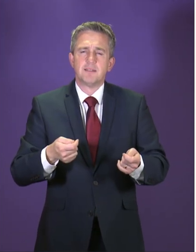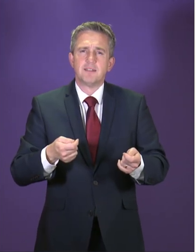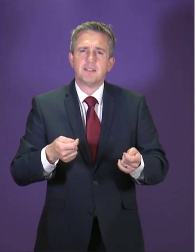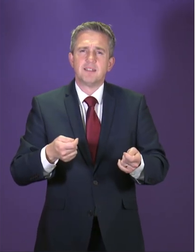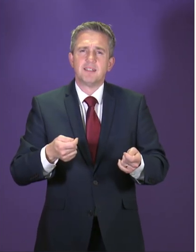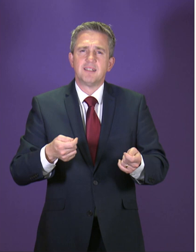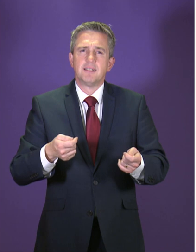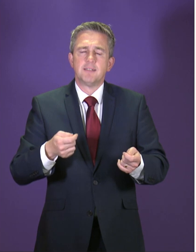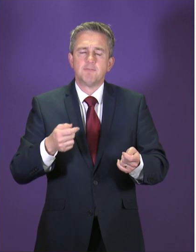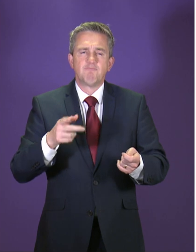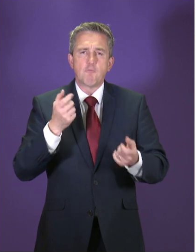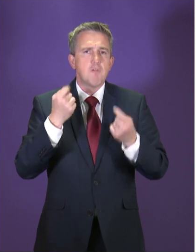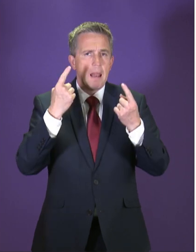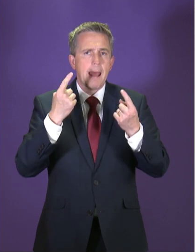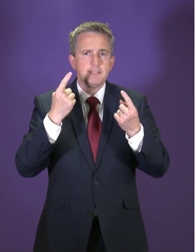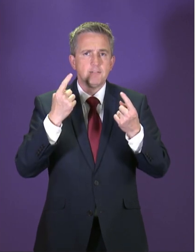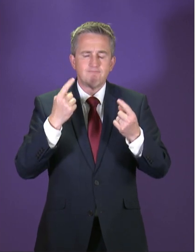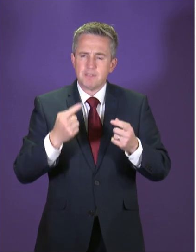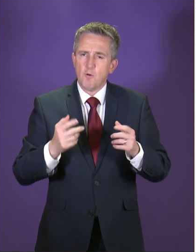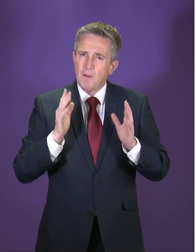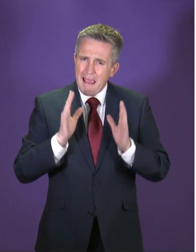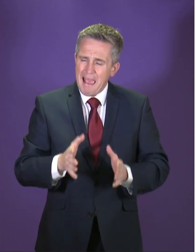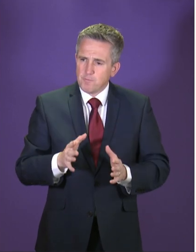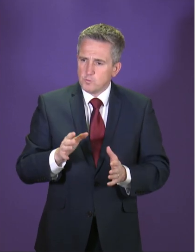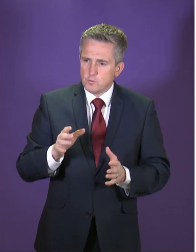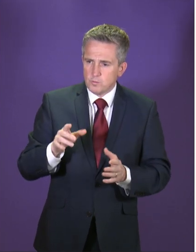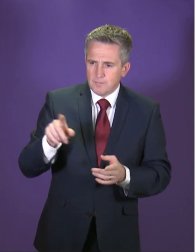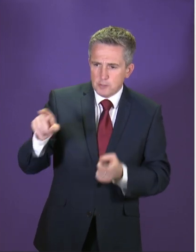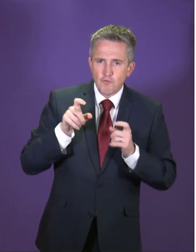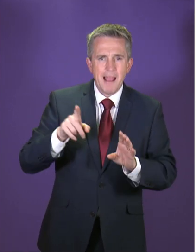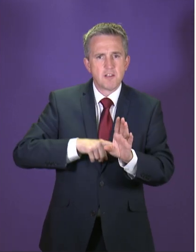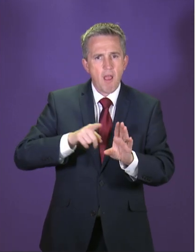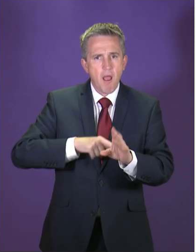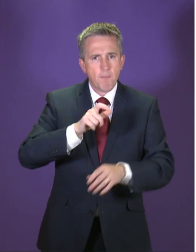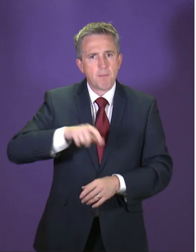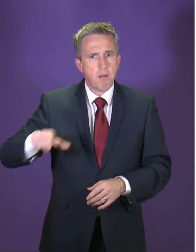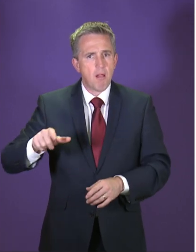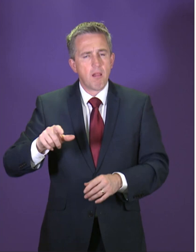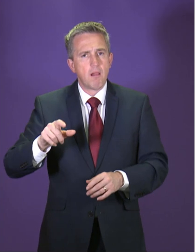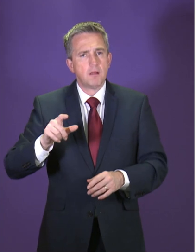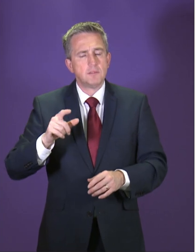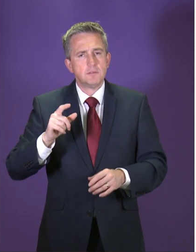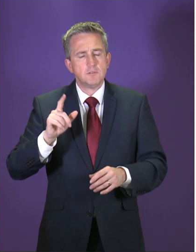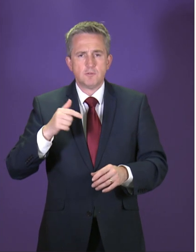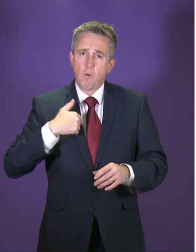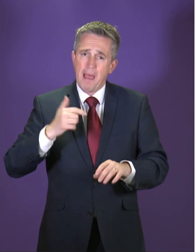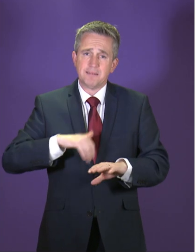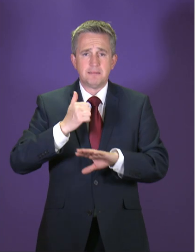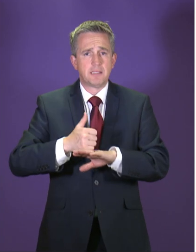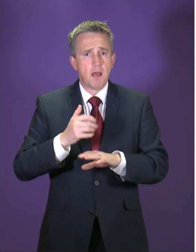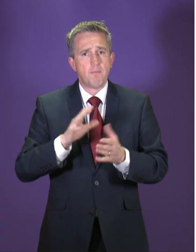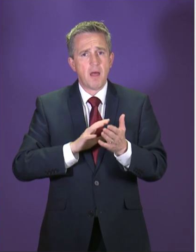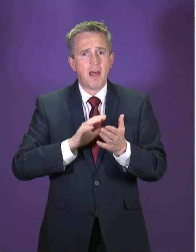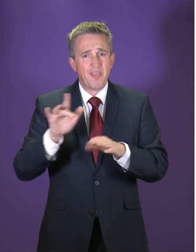to bring the young generation together with us. So I developed also a theater school and also the